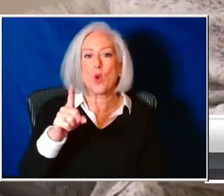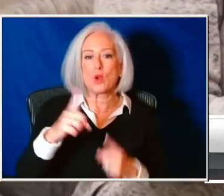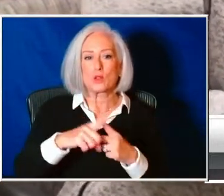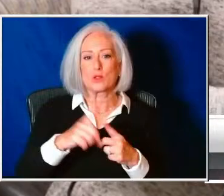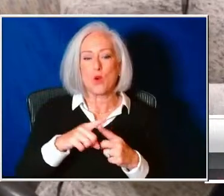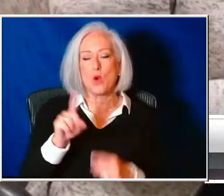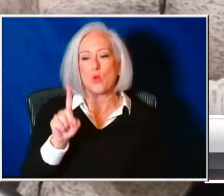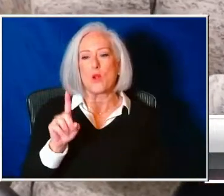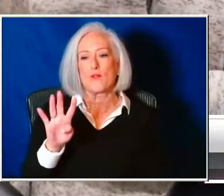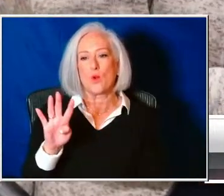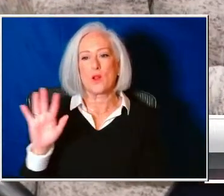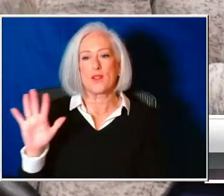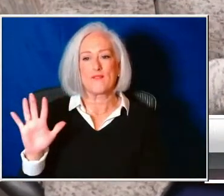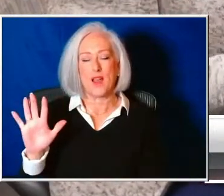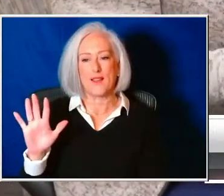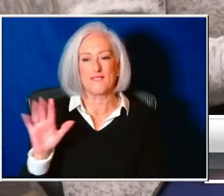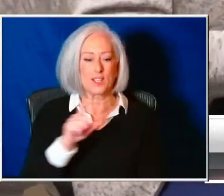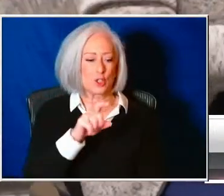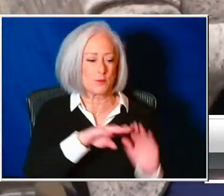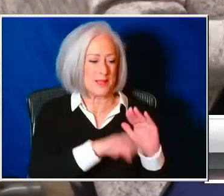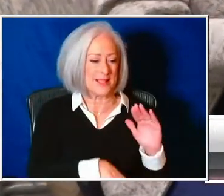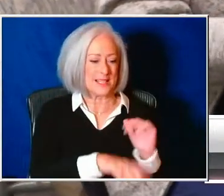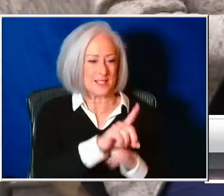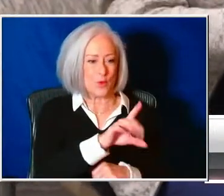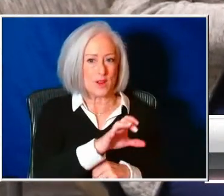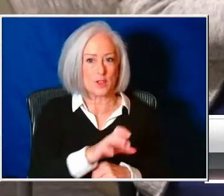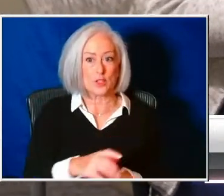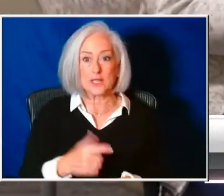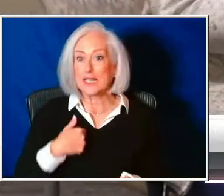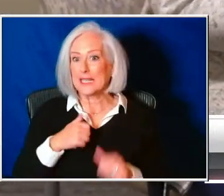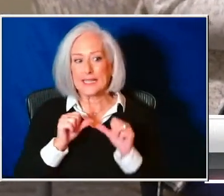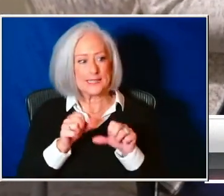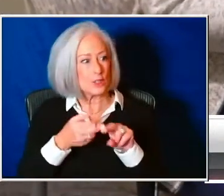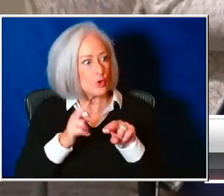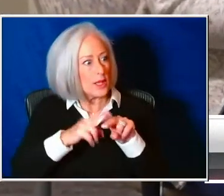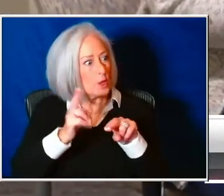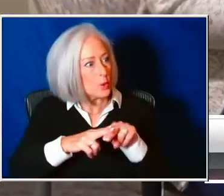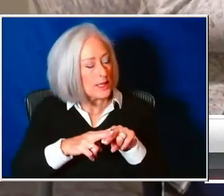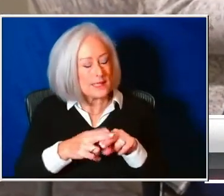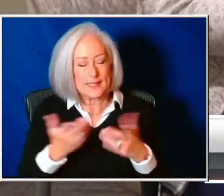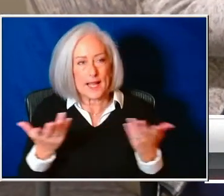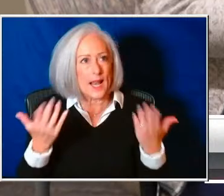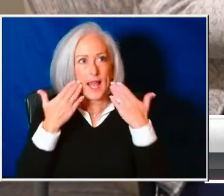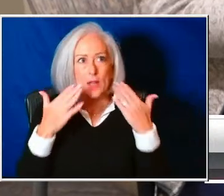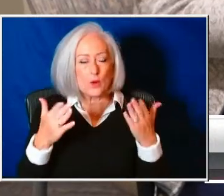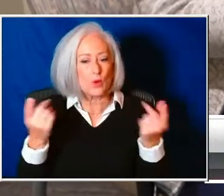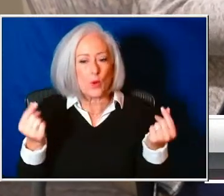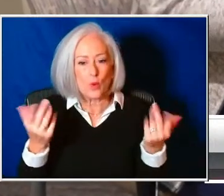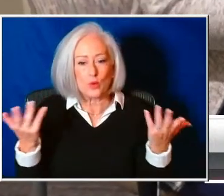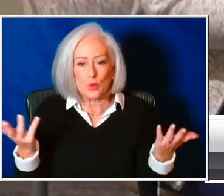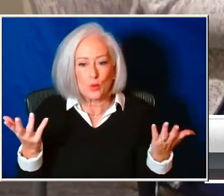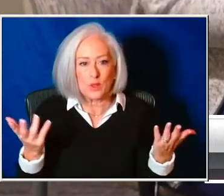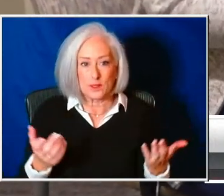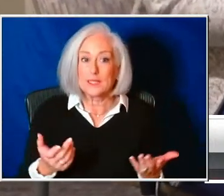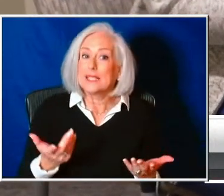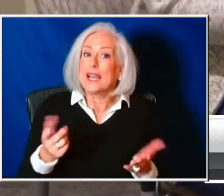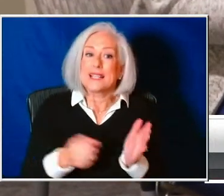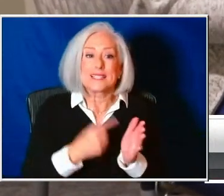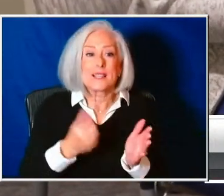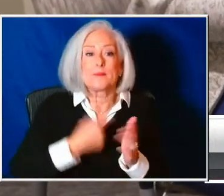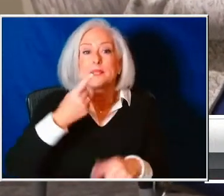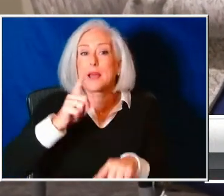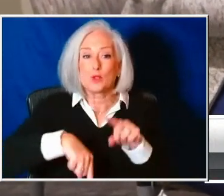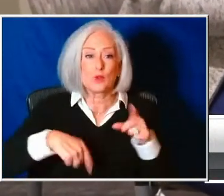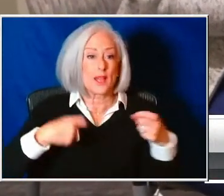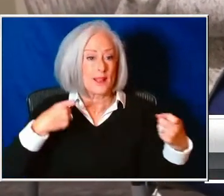see that thing? It's just been creeping up. Yeah. And I can't do a darn thing about it, I Yeah. don't think. And there are those things that we cannot